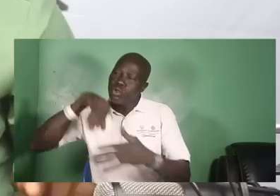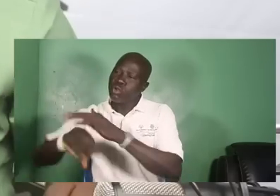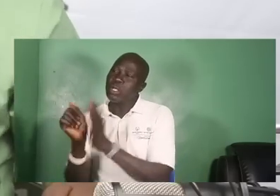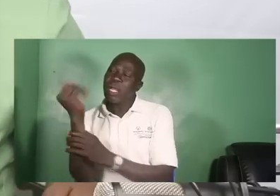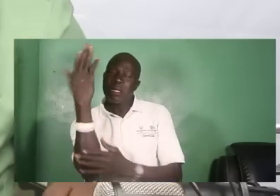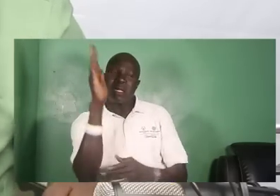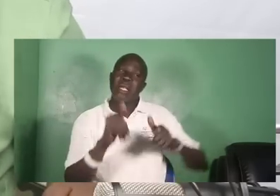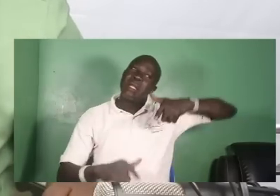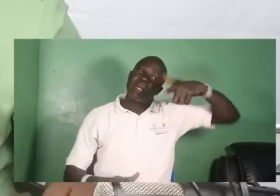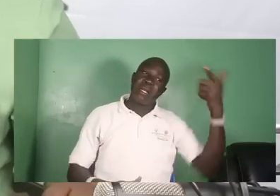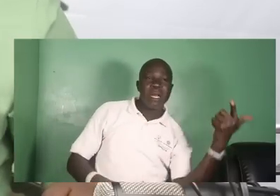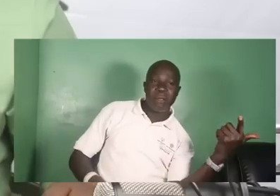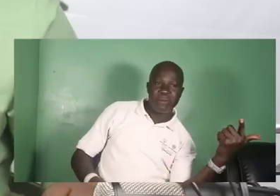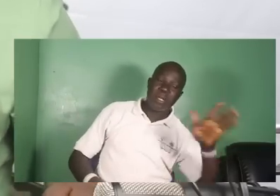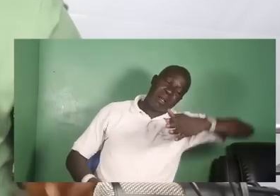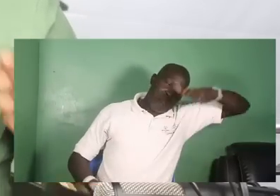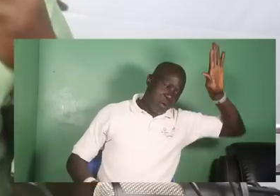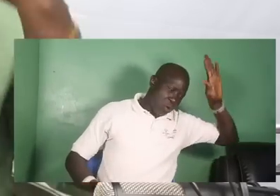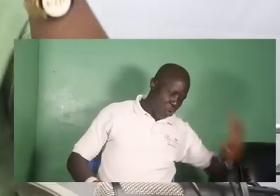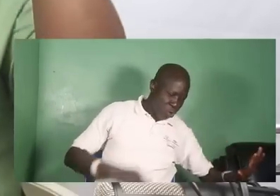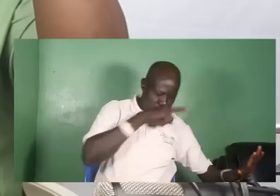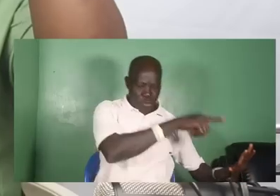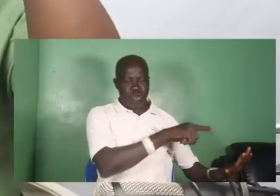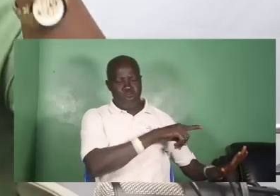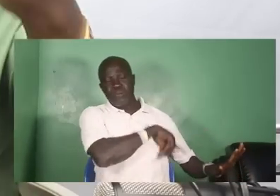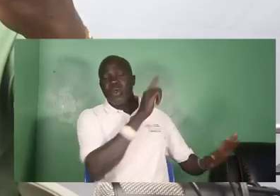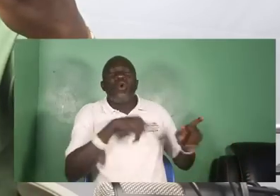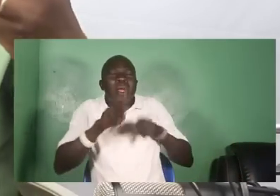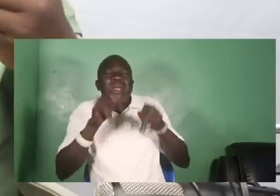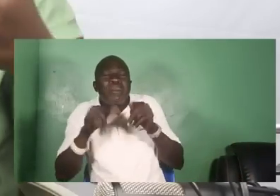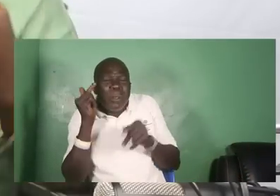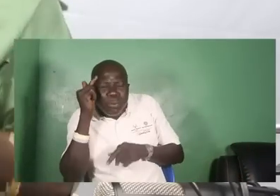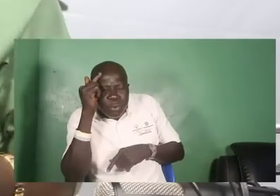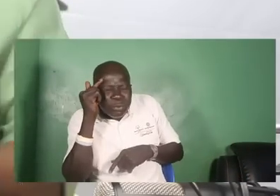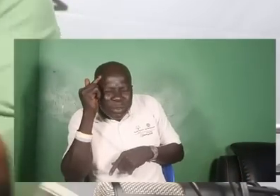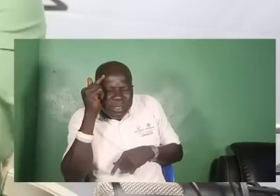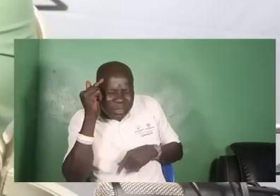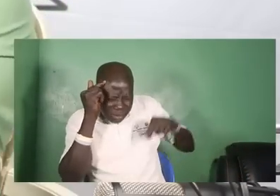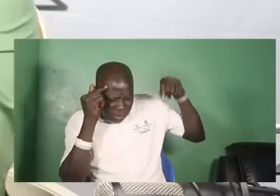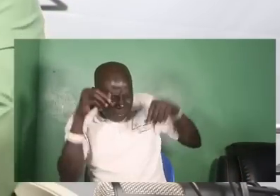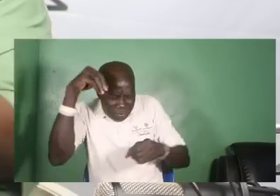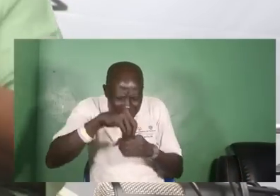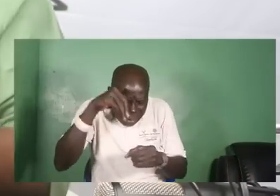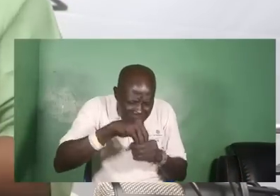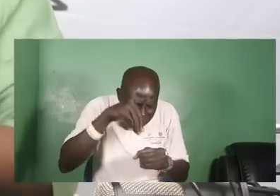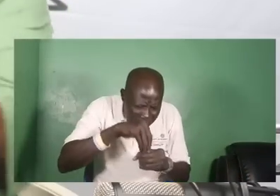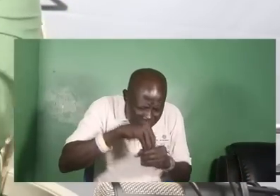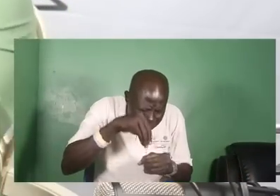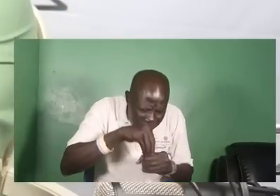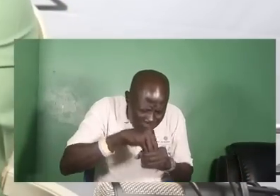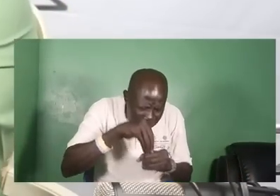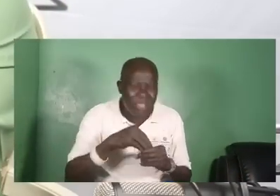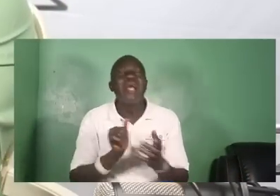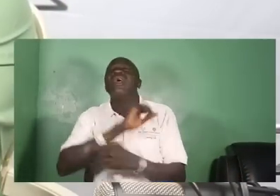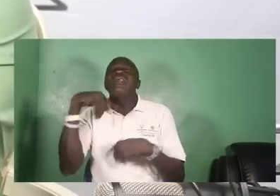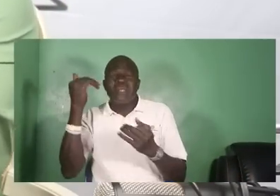lórí. If a man of God lay his left hand on you. Ìgbà tí ayé ń ronú Yorùbá ronú jinlẹ̀ wọ́n ní orin ló pé. Gbàtà ronú wọ́n ní orin ló